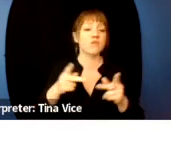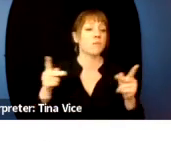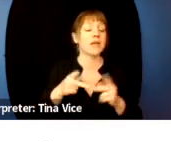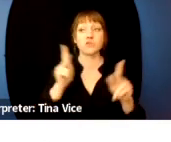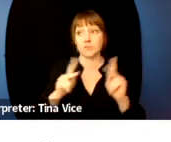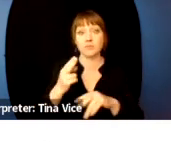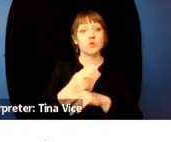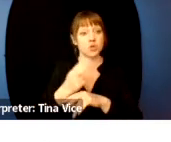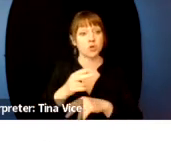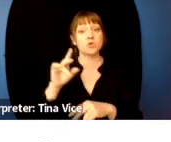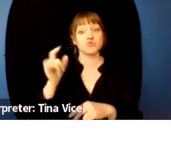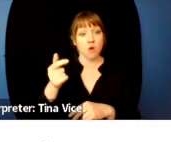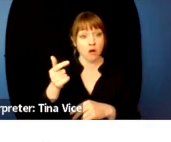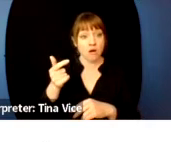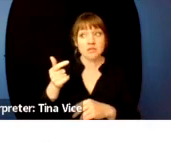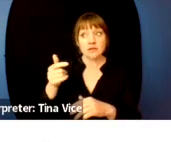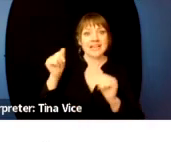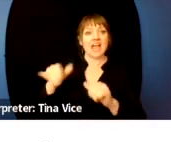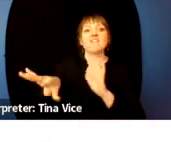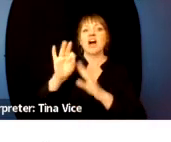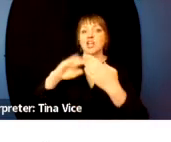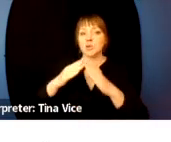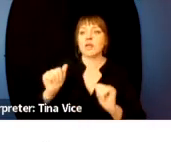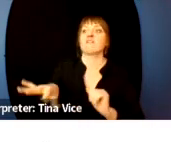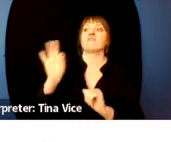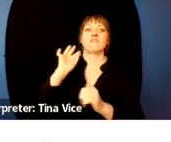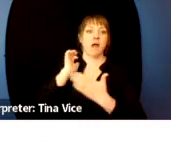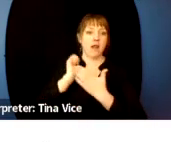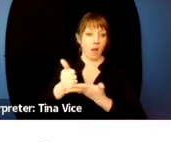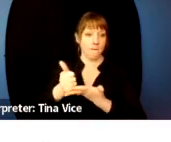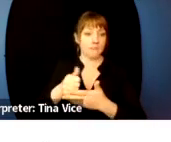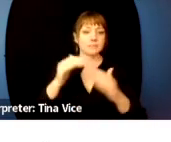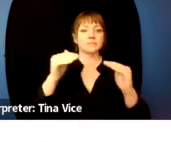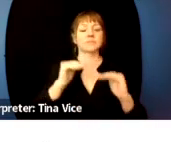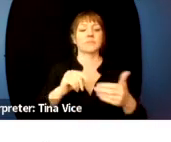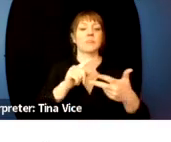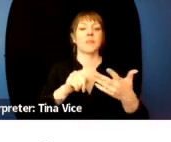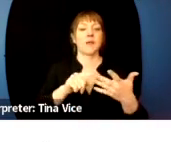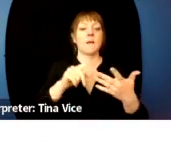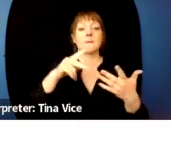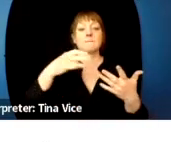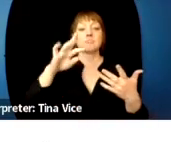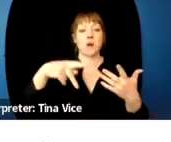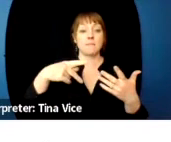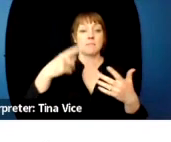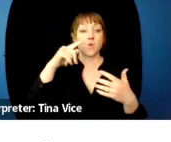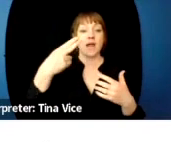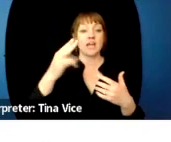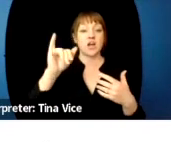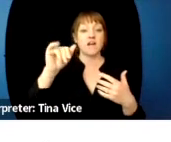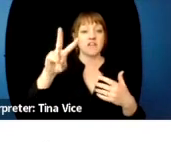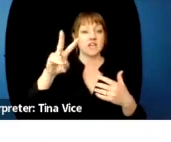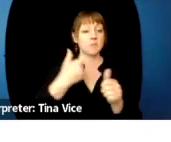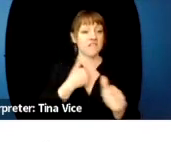use drugs to find a community and find help. We should prescribe PrEP for HIV prevention. 1 pill once a day. If you came up in the 80s,